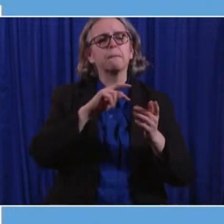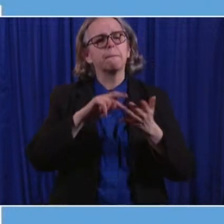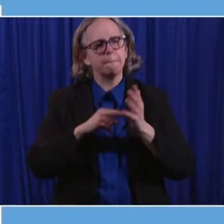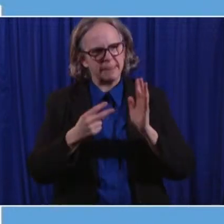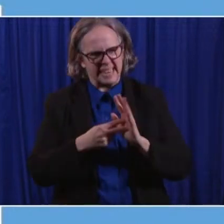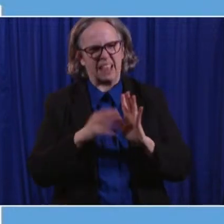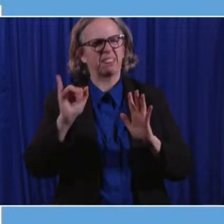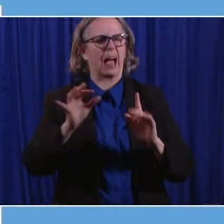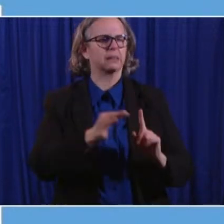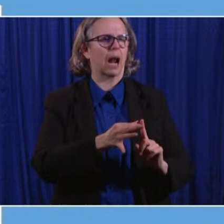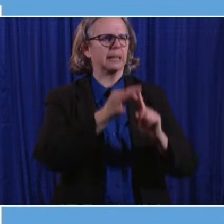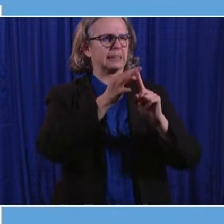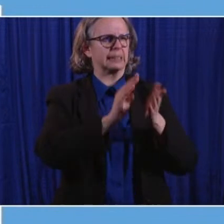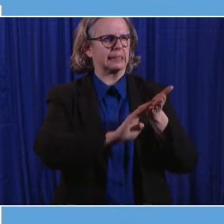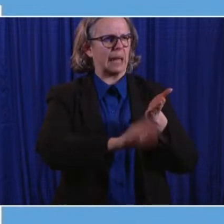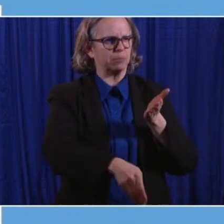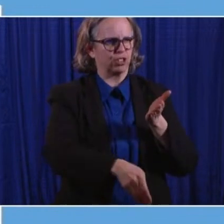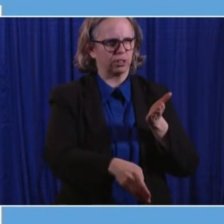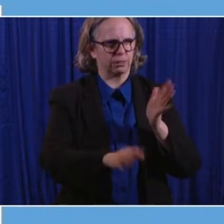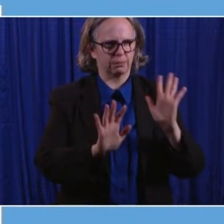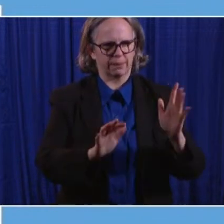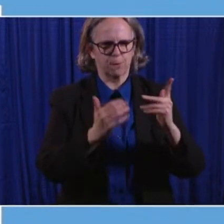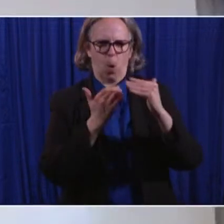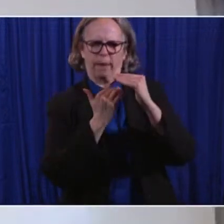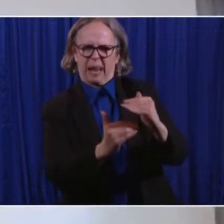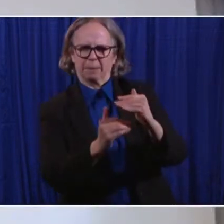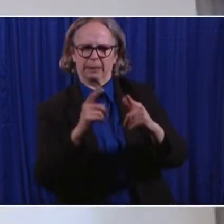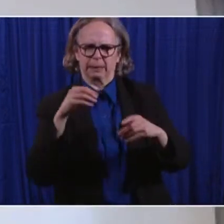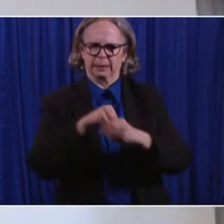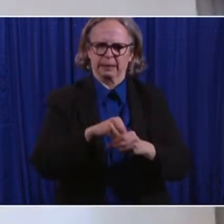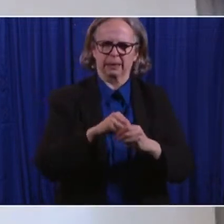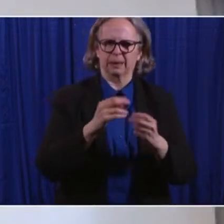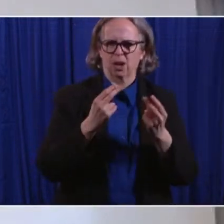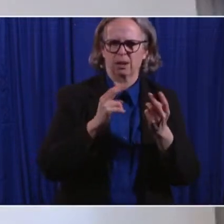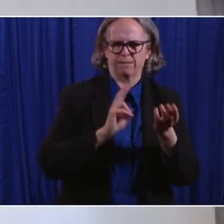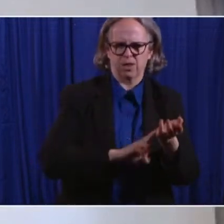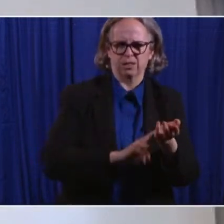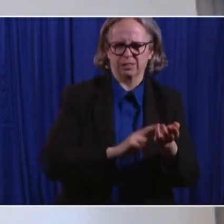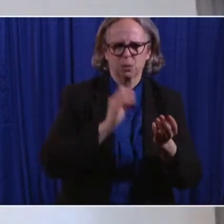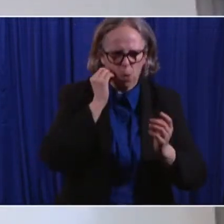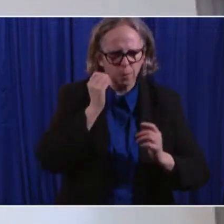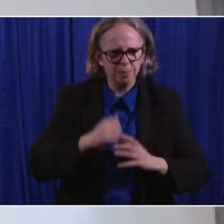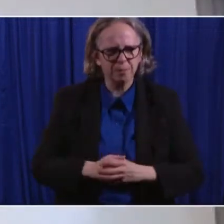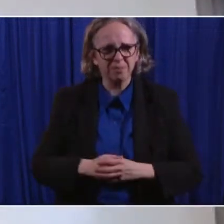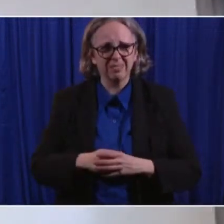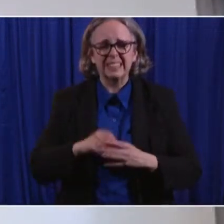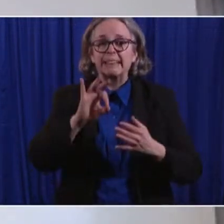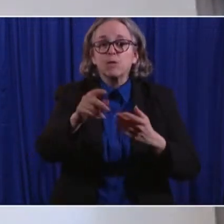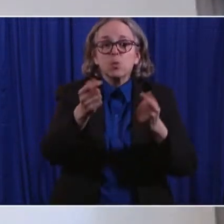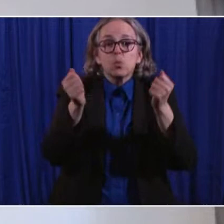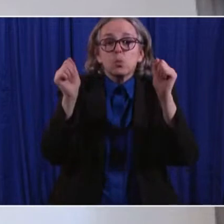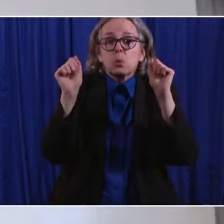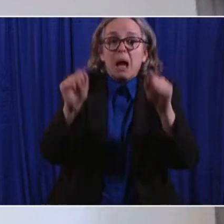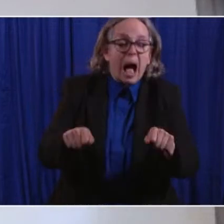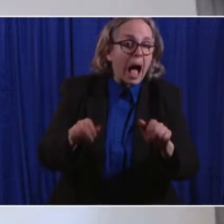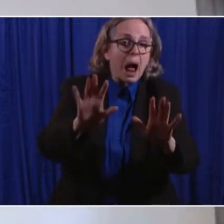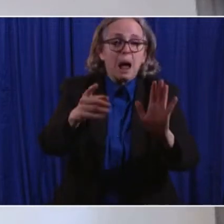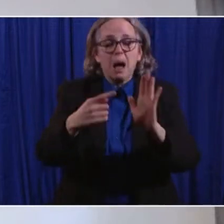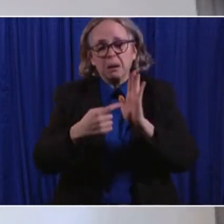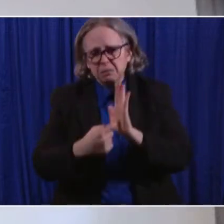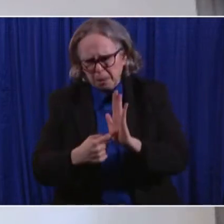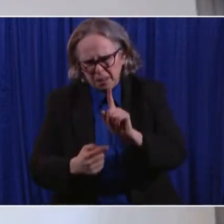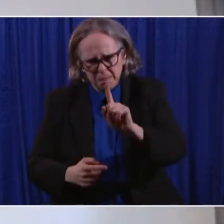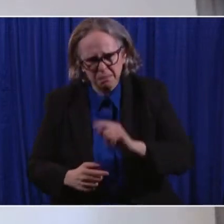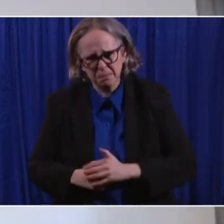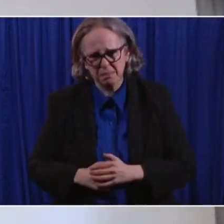said is that if you have a building that's in a county where we have a lot of spread, and if within